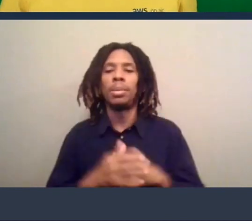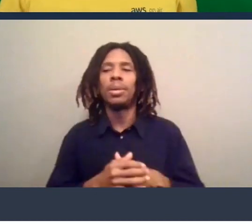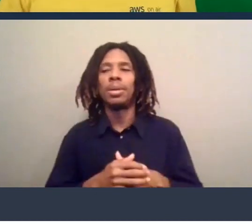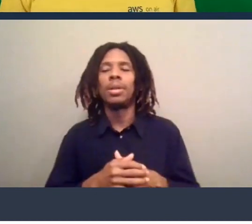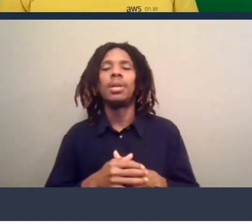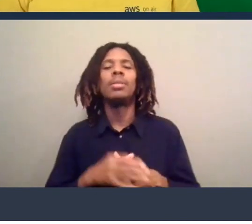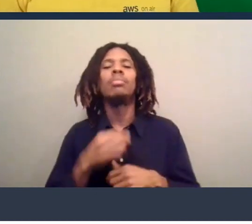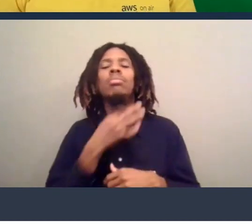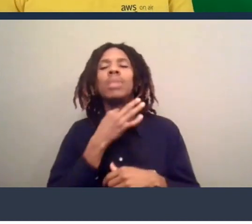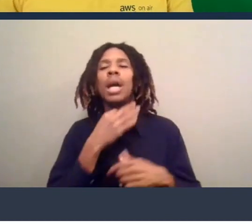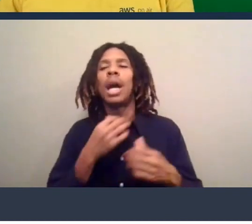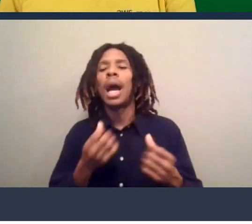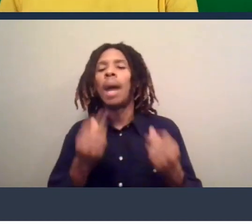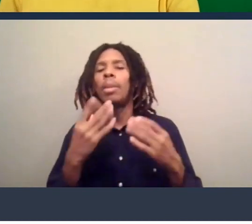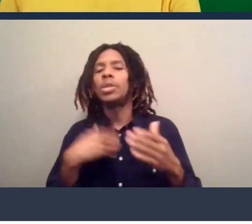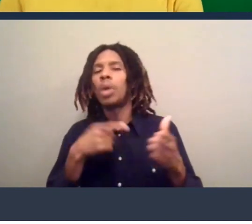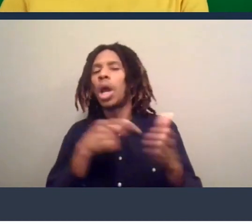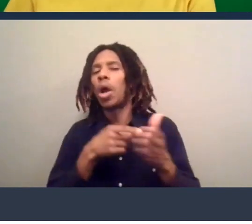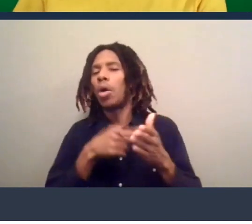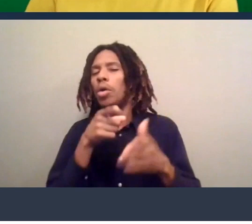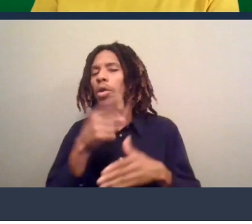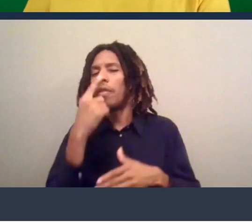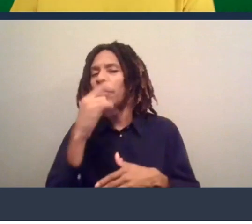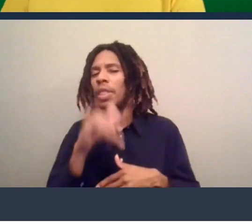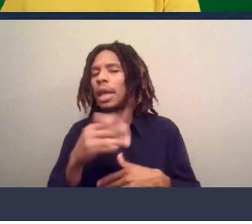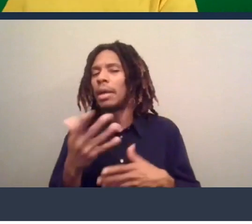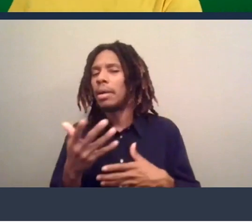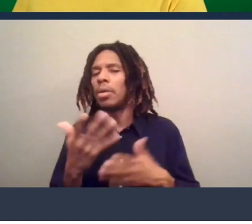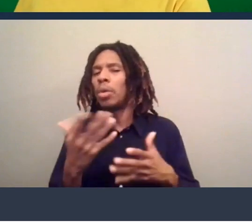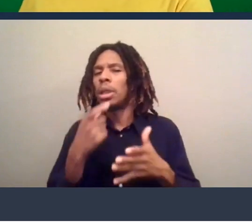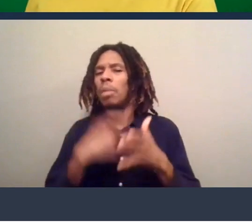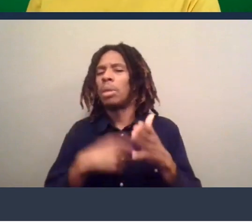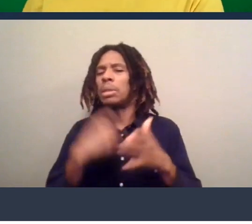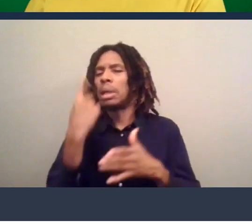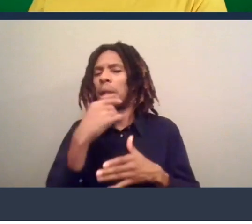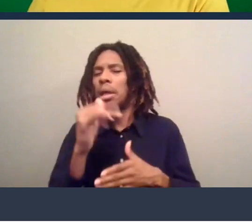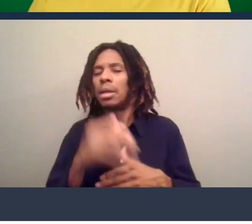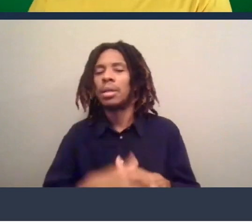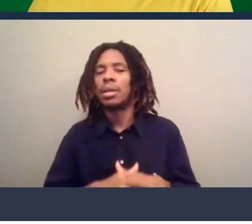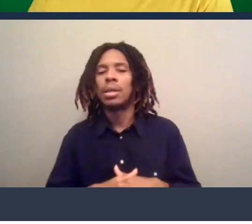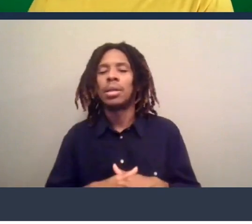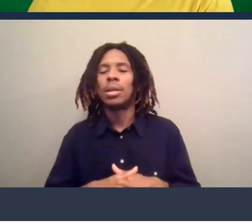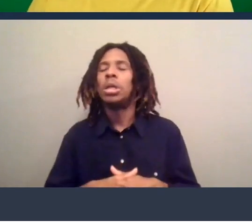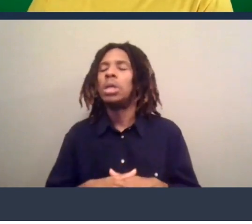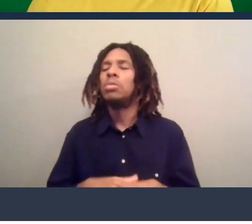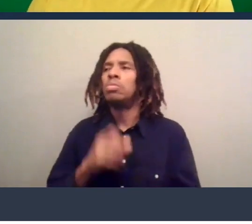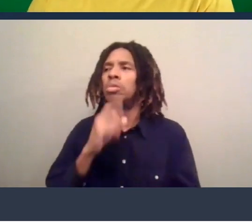how much do we owe you for that? So how would the pricing work? Yeah, for sure.